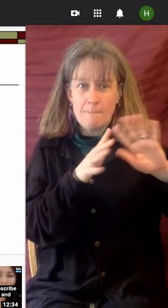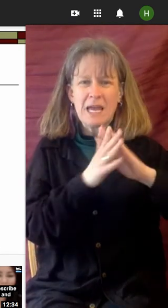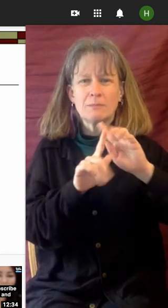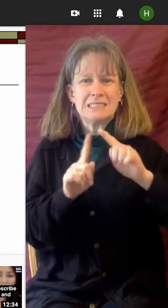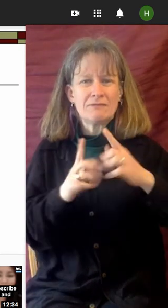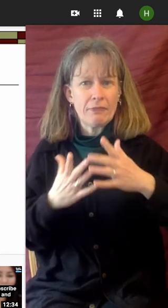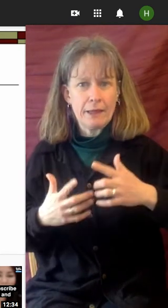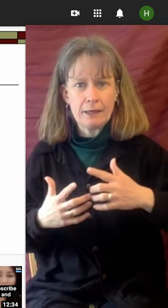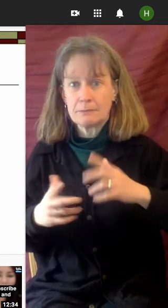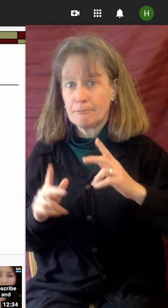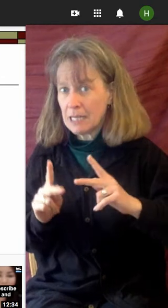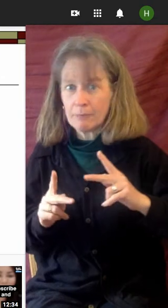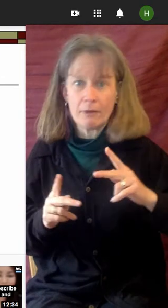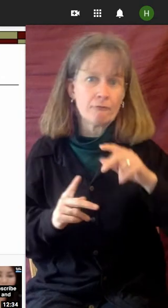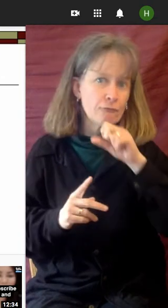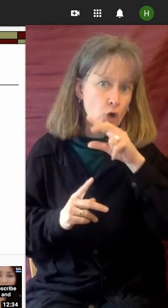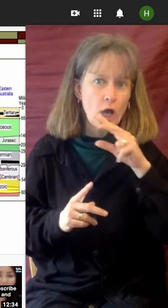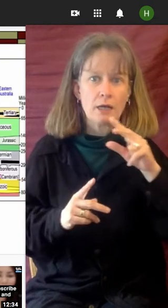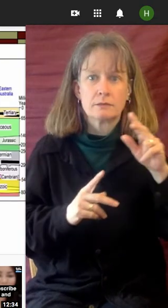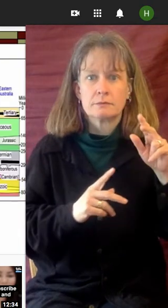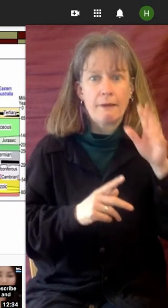we are today.